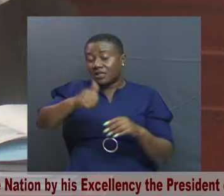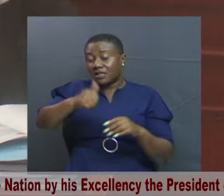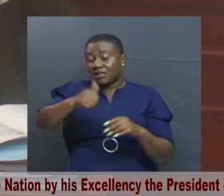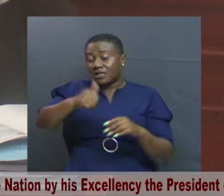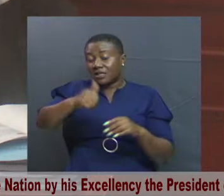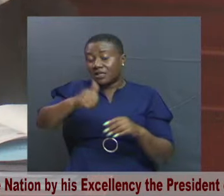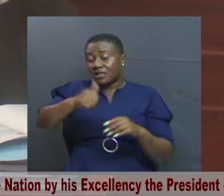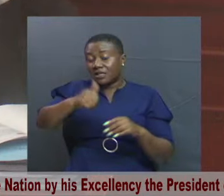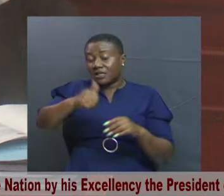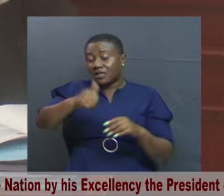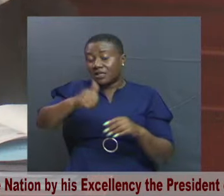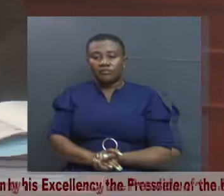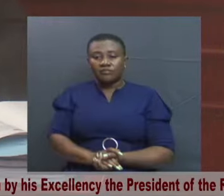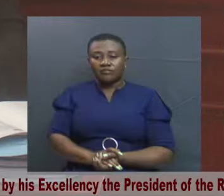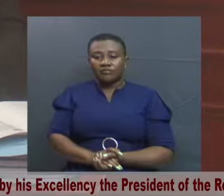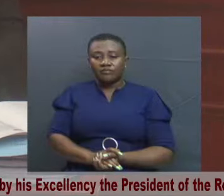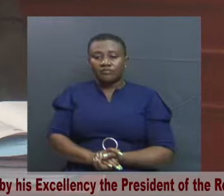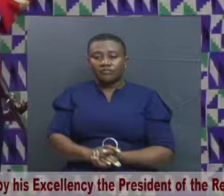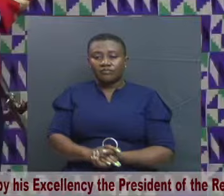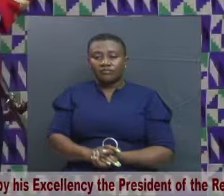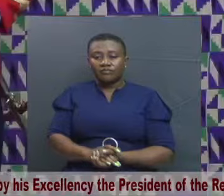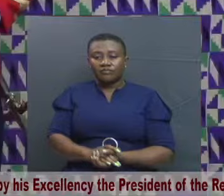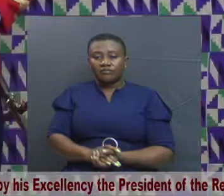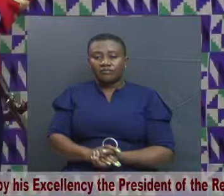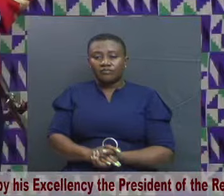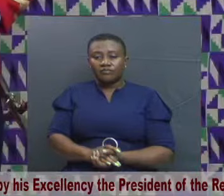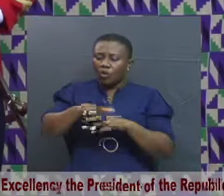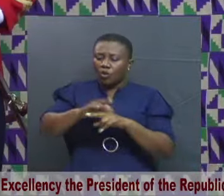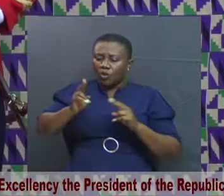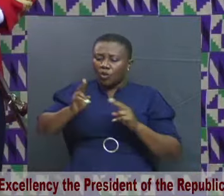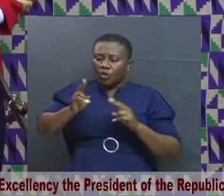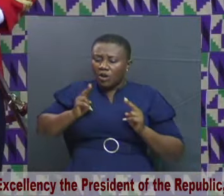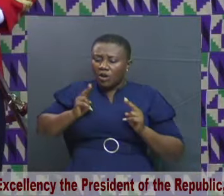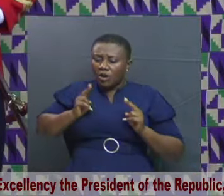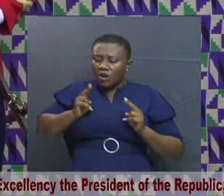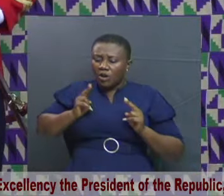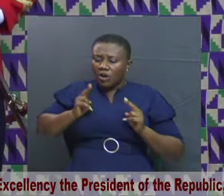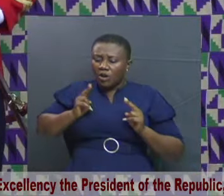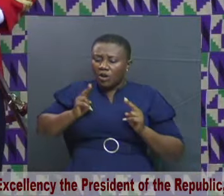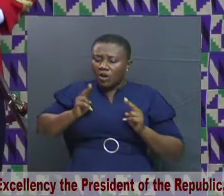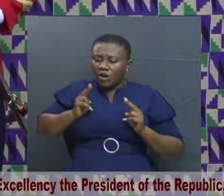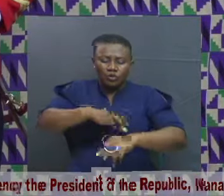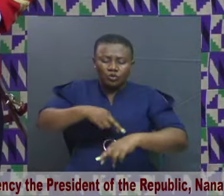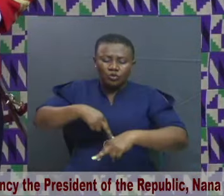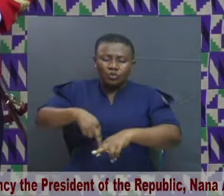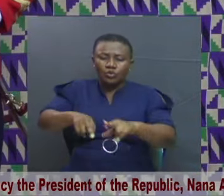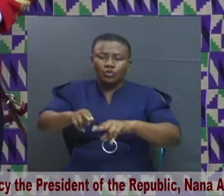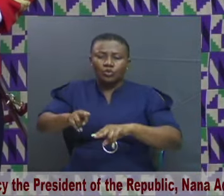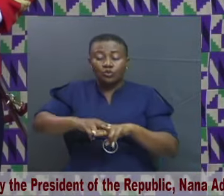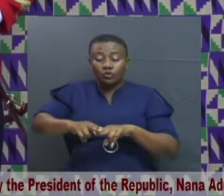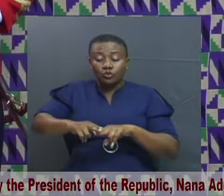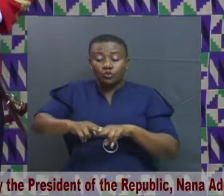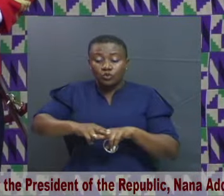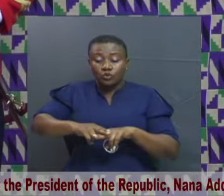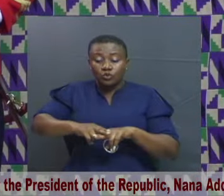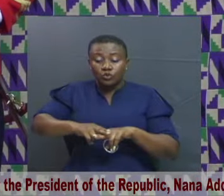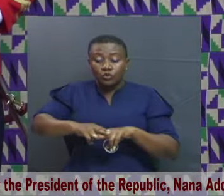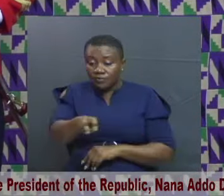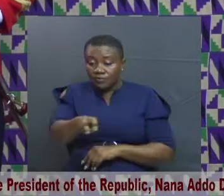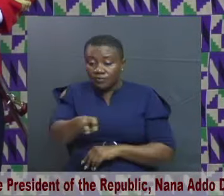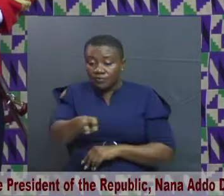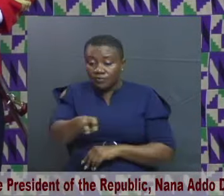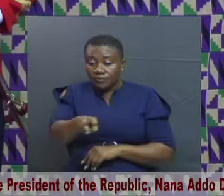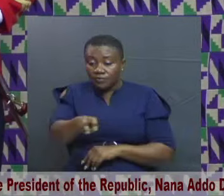government we have SIM done more in health Agriculture security roads Railways tourism dit